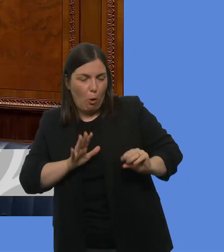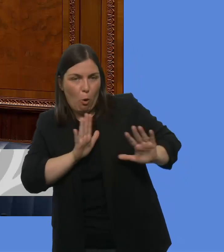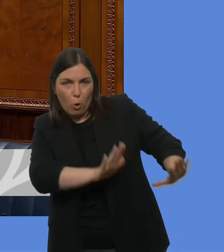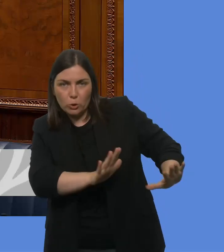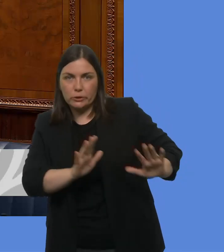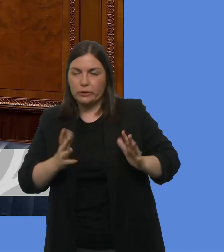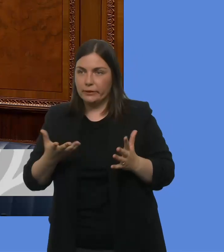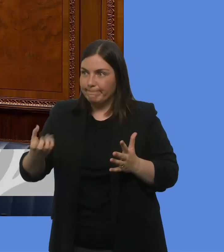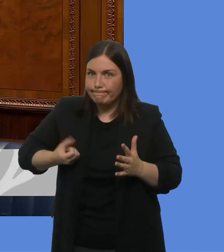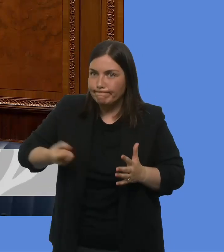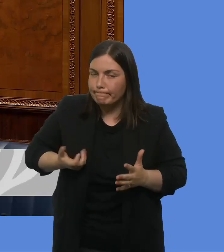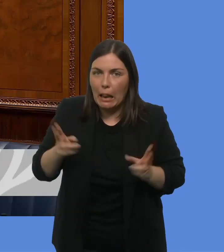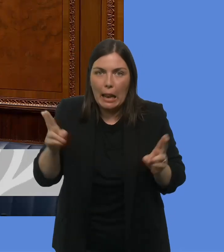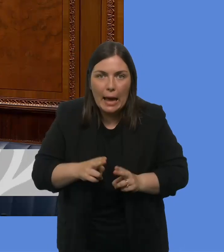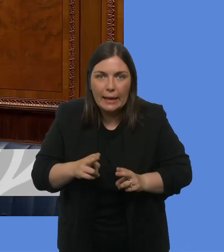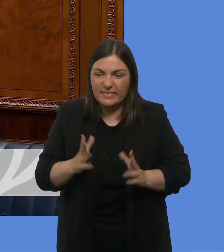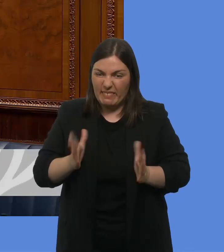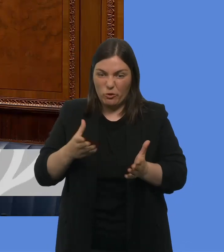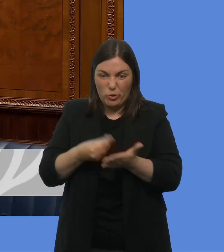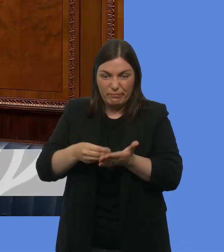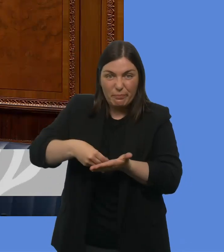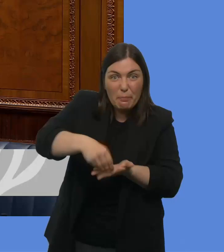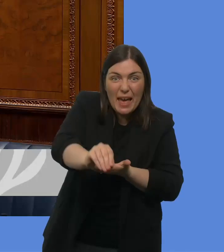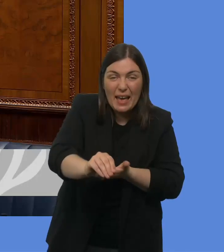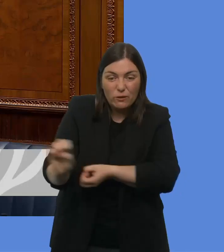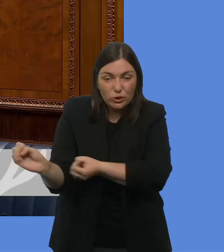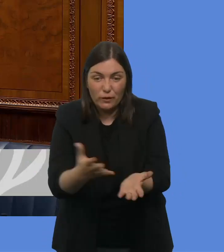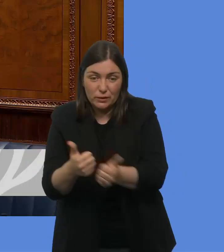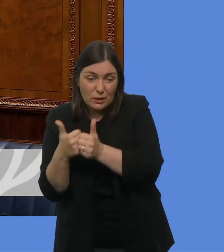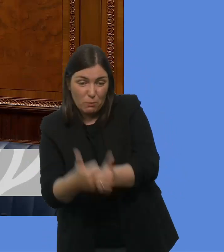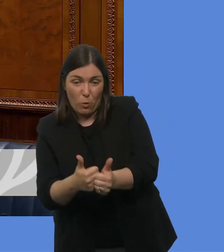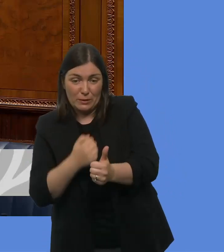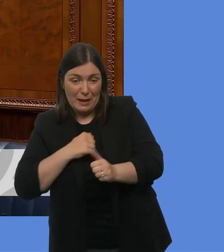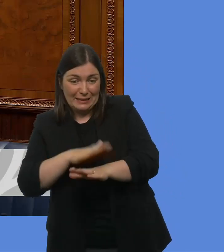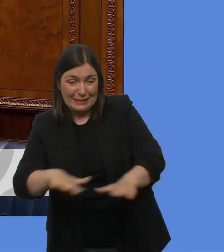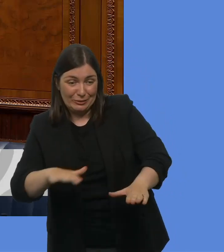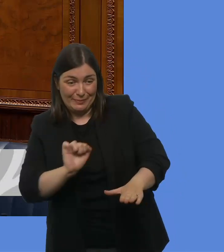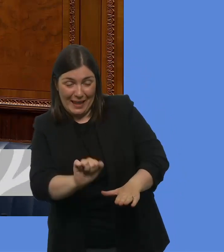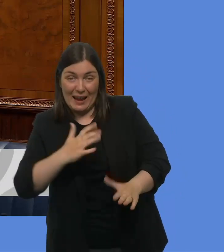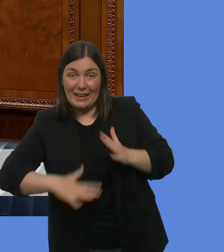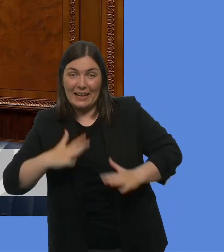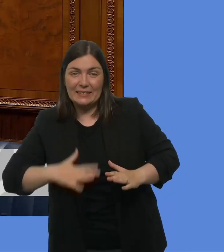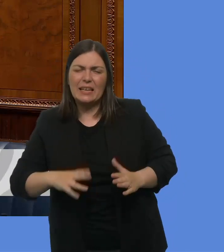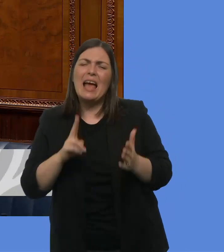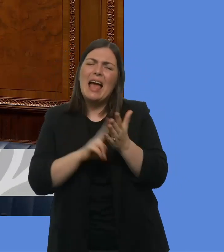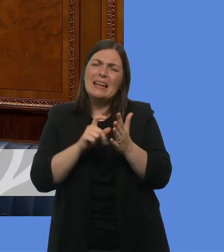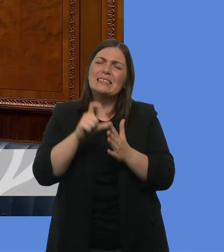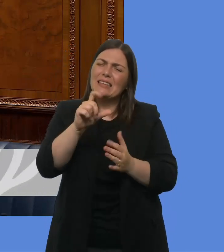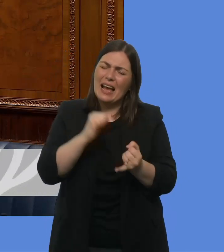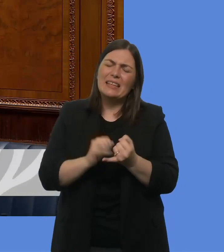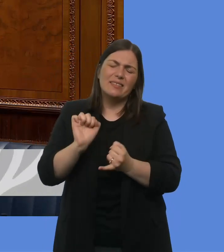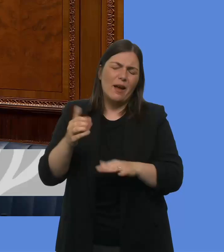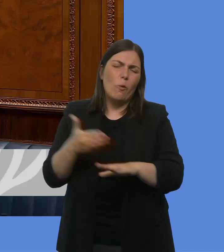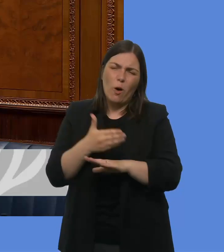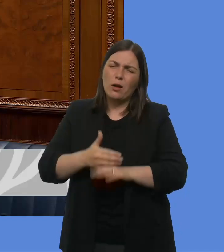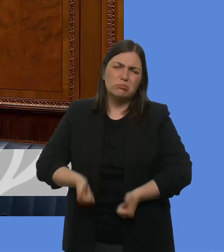to support their children's needs. Whilst the National Deaf Children's Society does brilliant work in supporting these families, too often